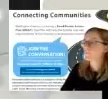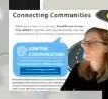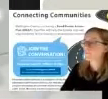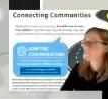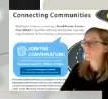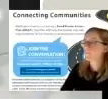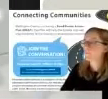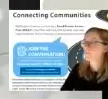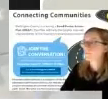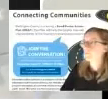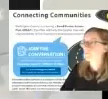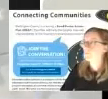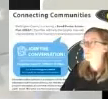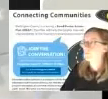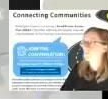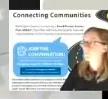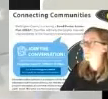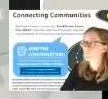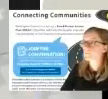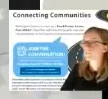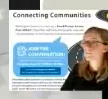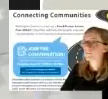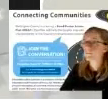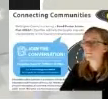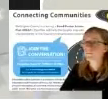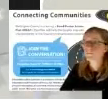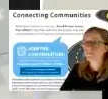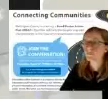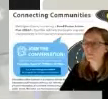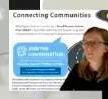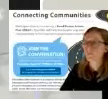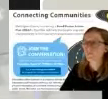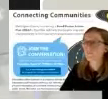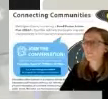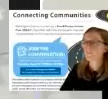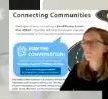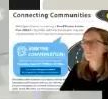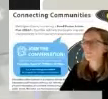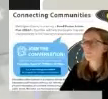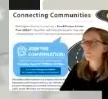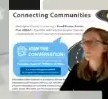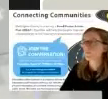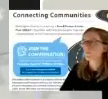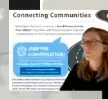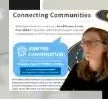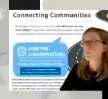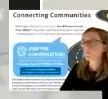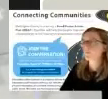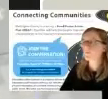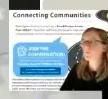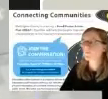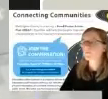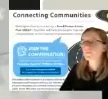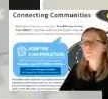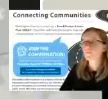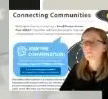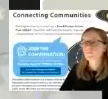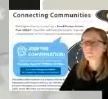Guelph boundaries. Problem statement, again, to be over capacity. That's consistent with the finding of the Wellington Road 124 EA